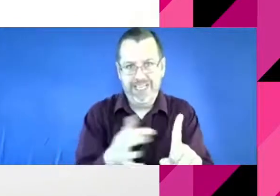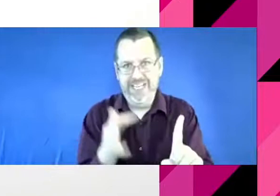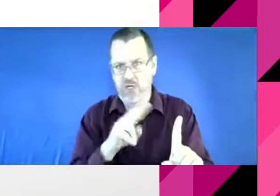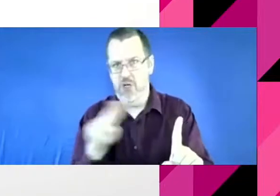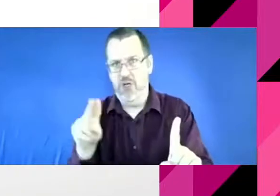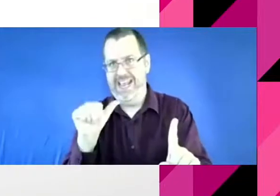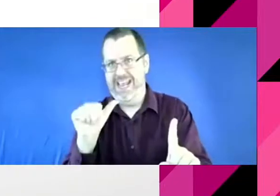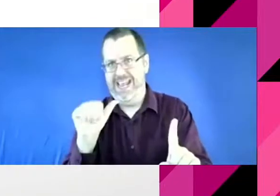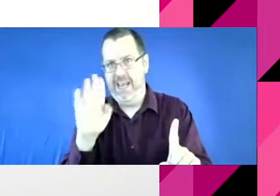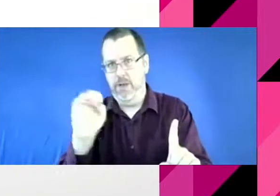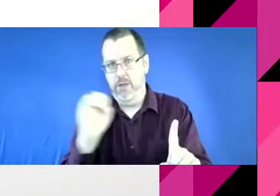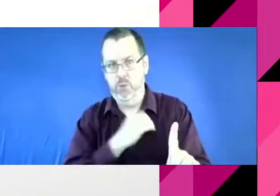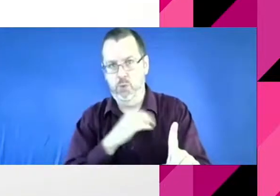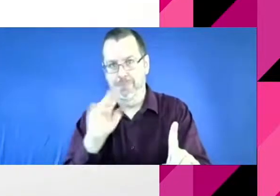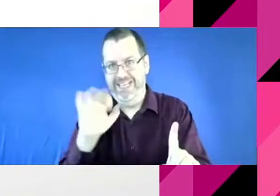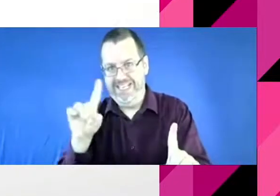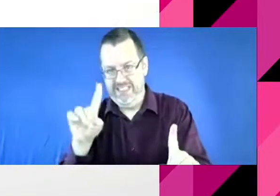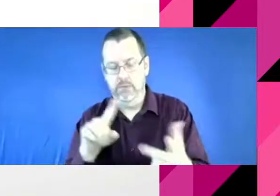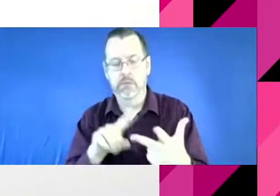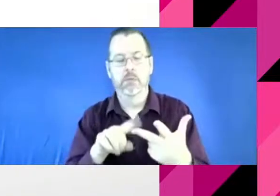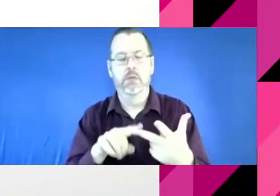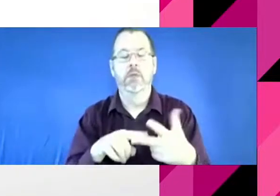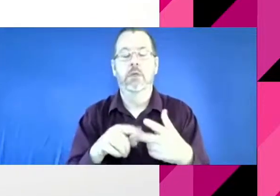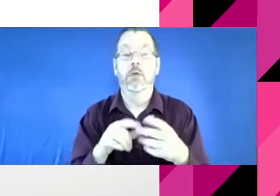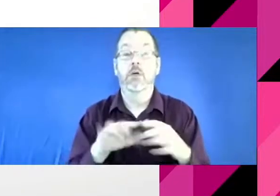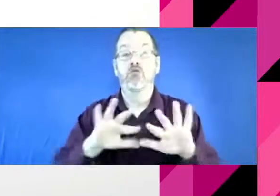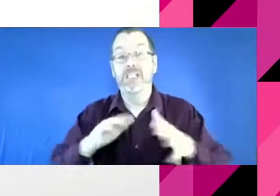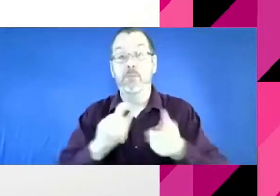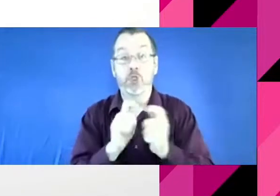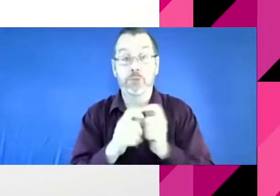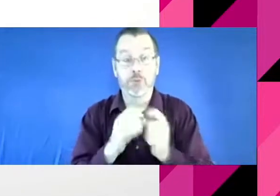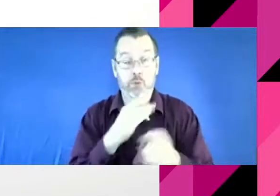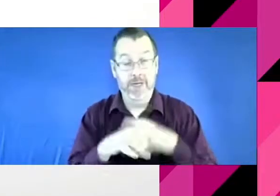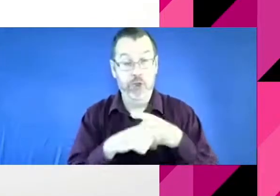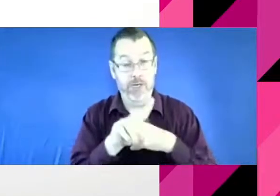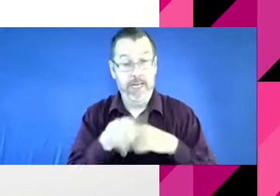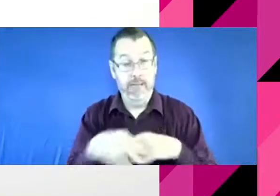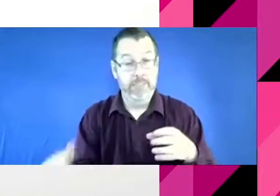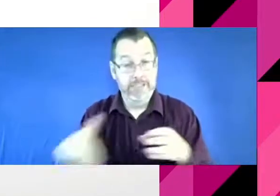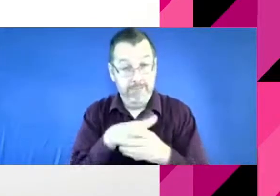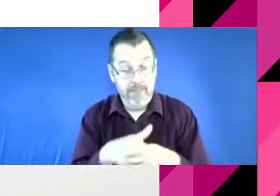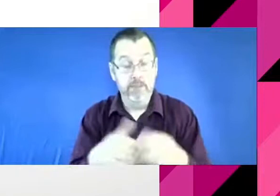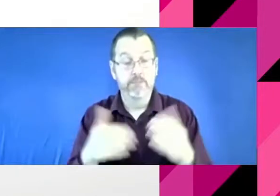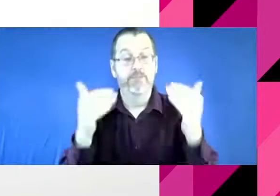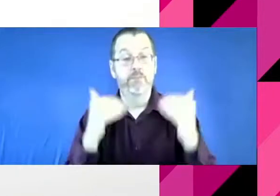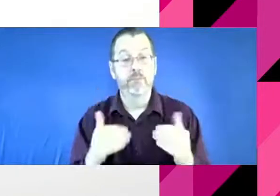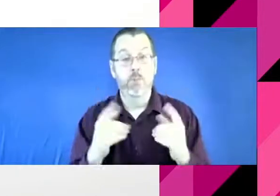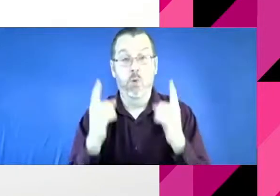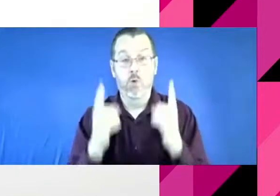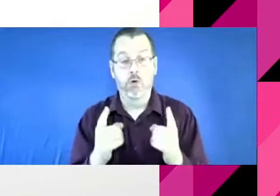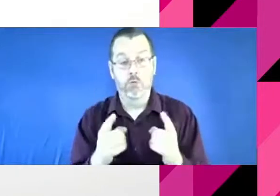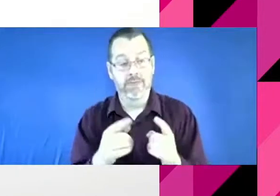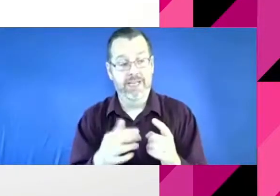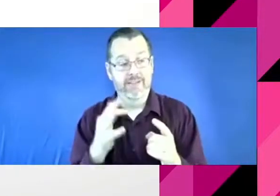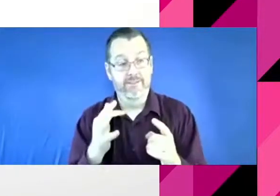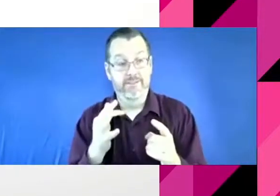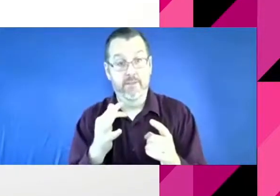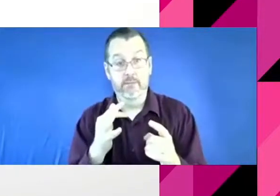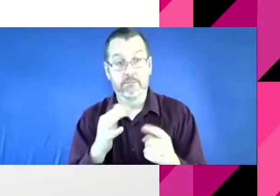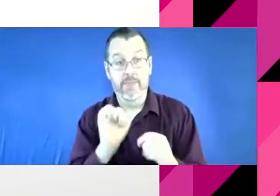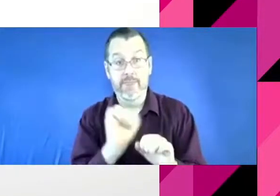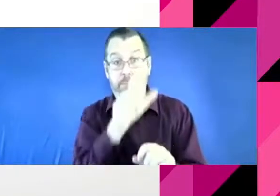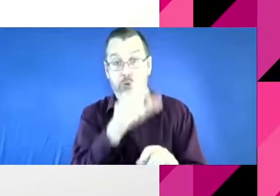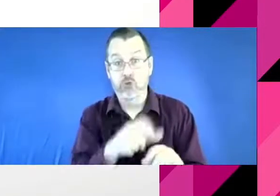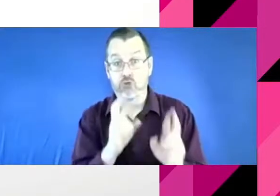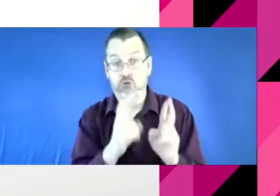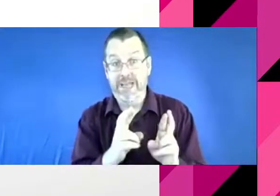provision of reasonable adjustments to ensure participation, orders that impose only minimum restrictions on a person's rights,